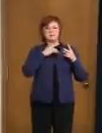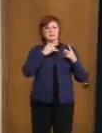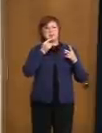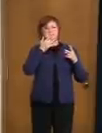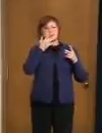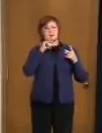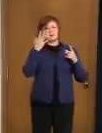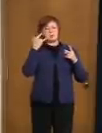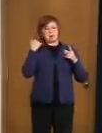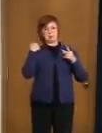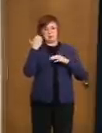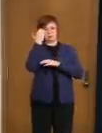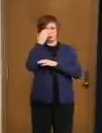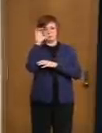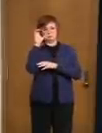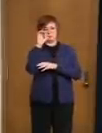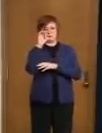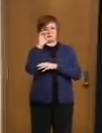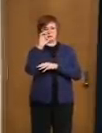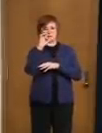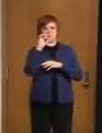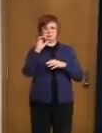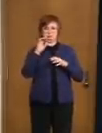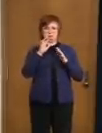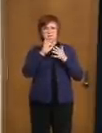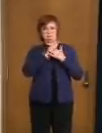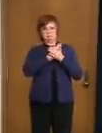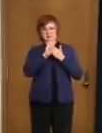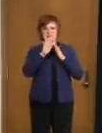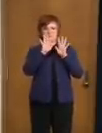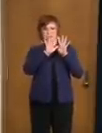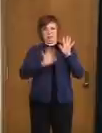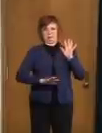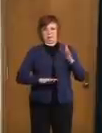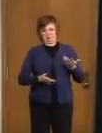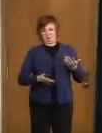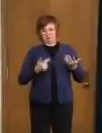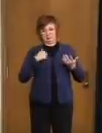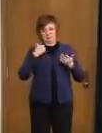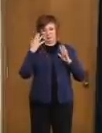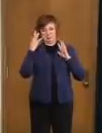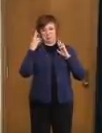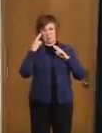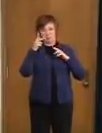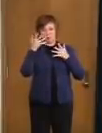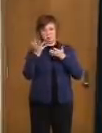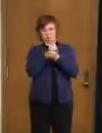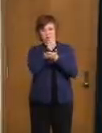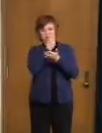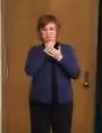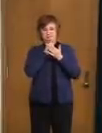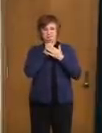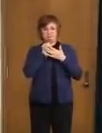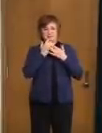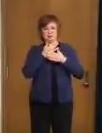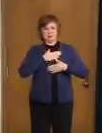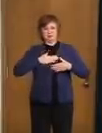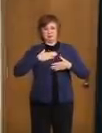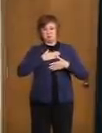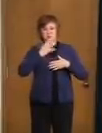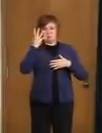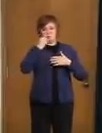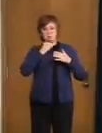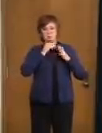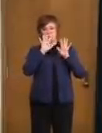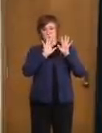some very advantageous Saskatchewan weather, and I hope people were able to get outside and enjoy the weather and enjoy